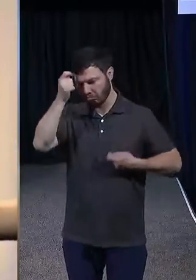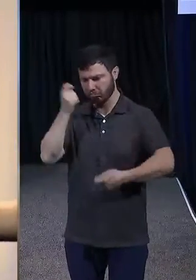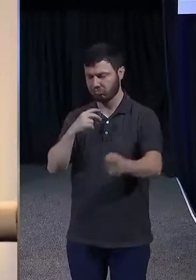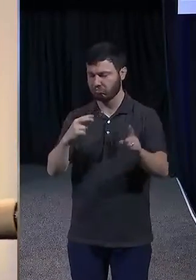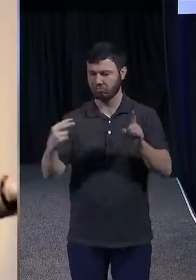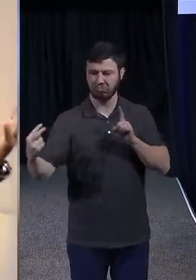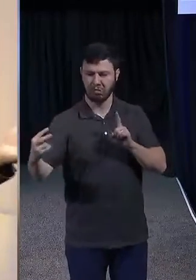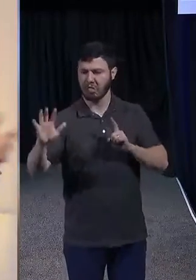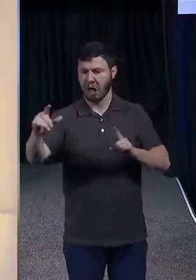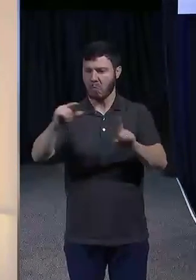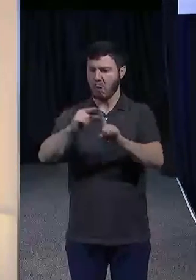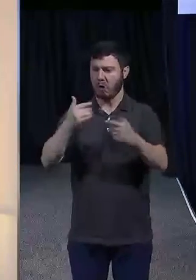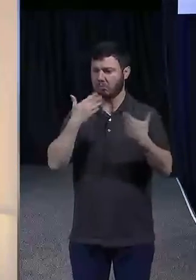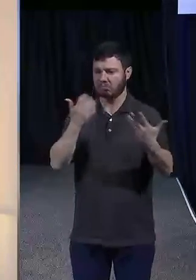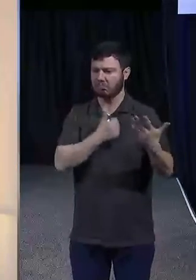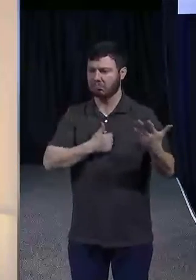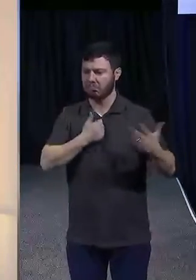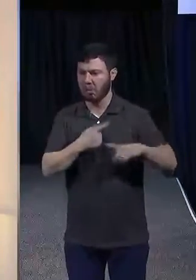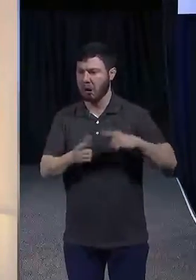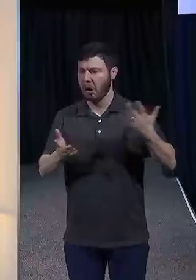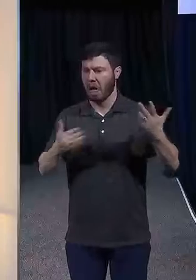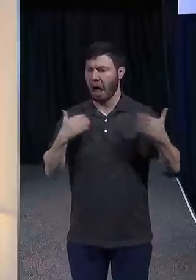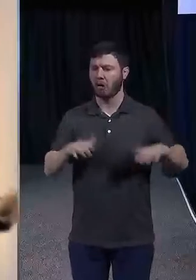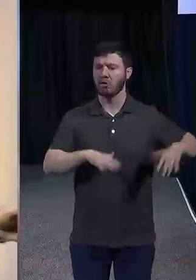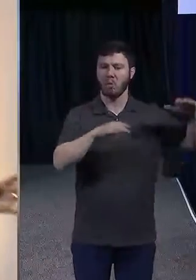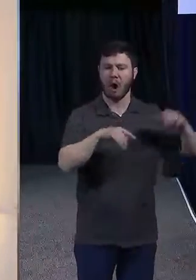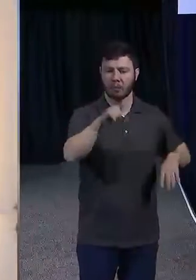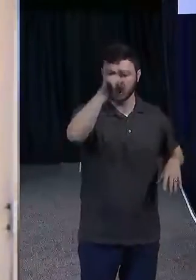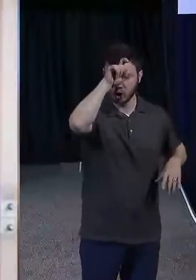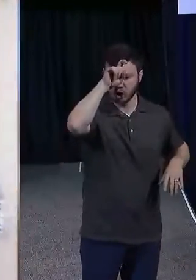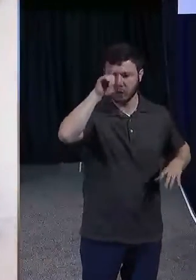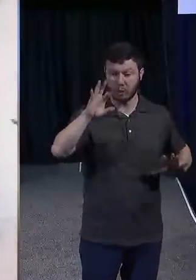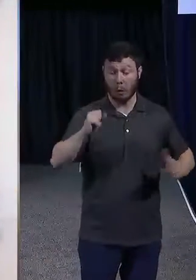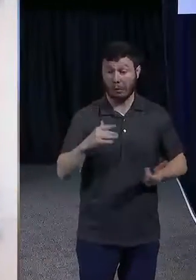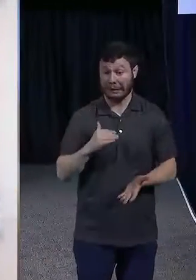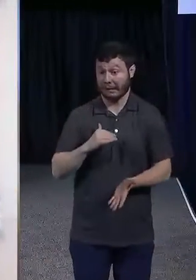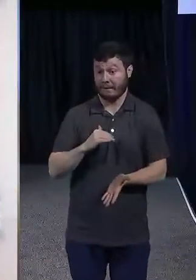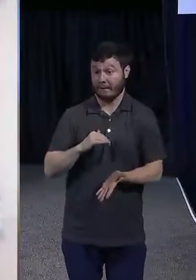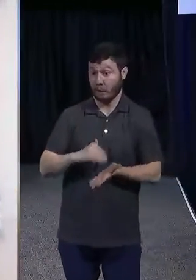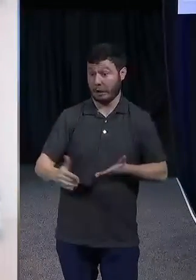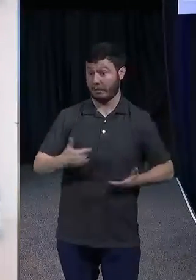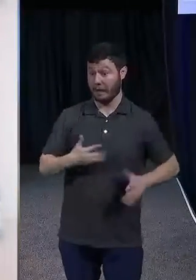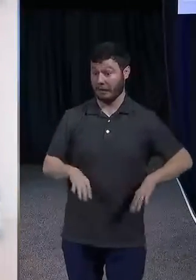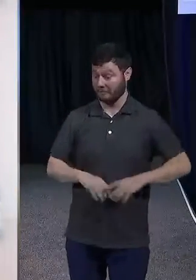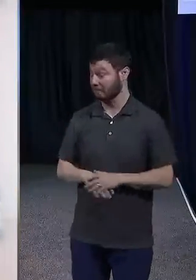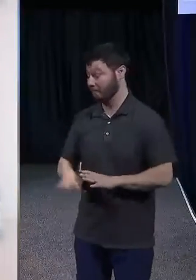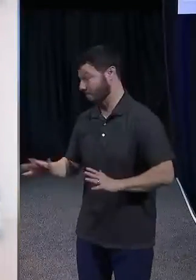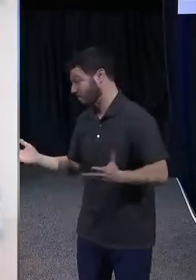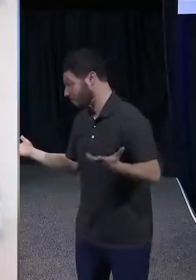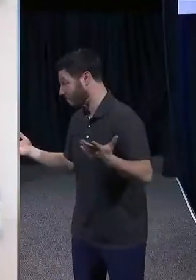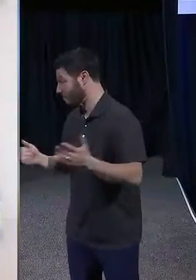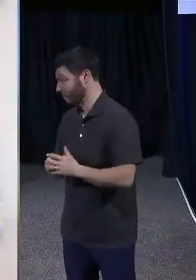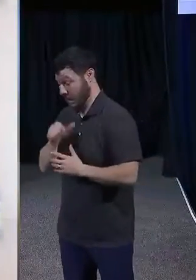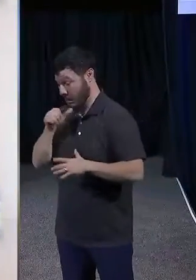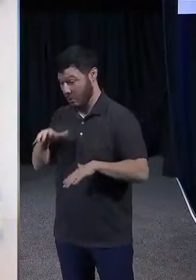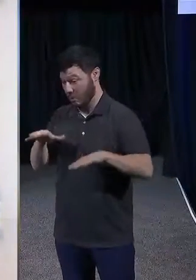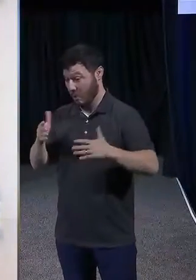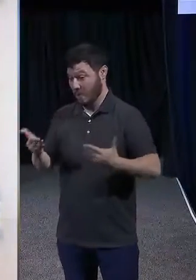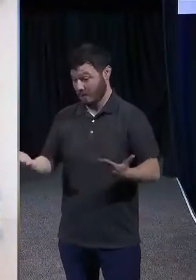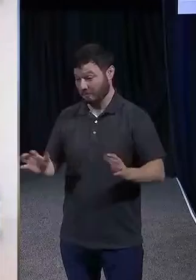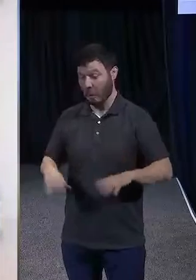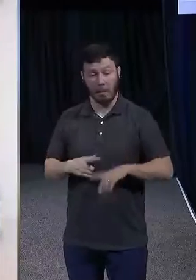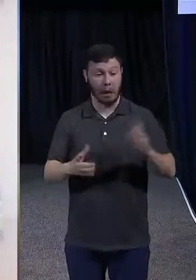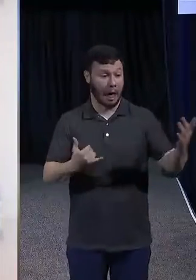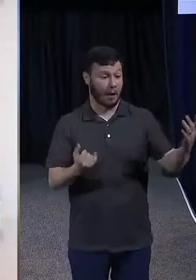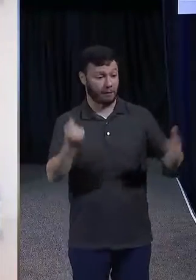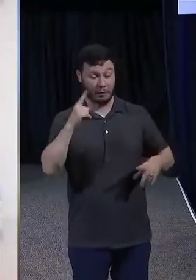no idea what it means. But, I grew up in Egypt, so I'm excused. Like you mashed the potato, mash. Yes, understood. I get it now.